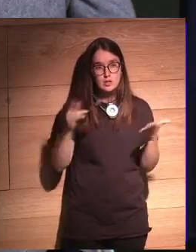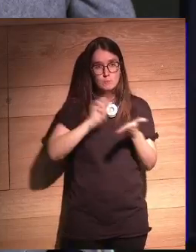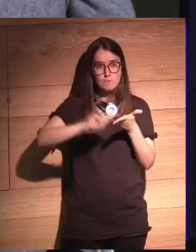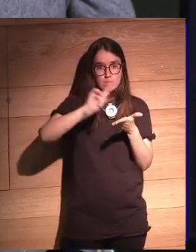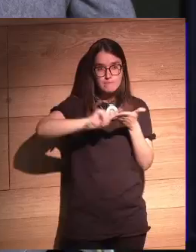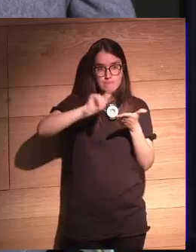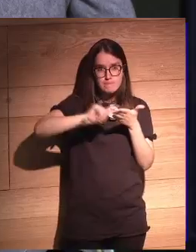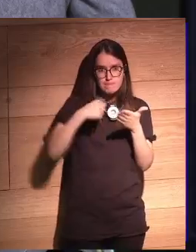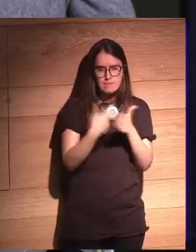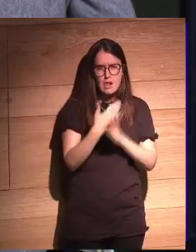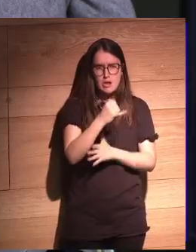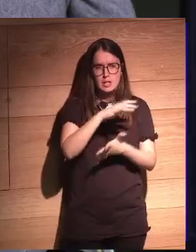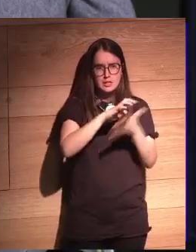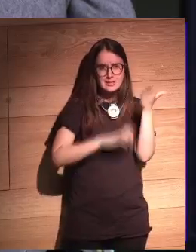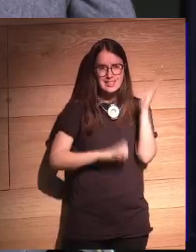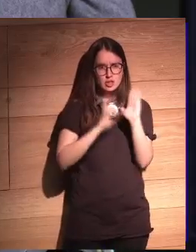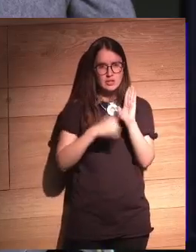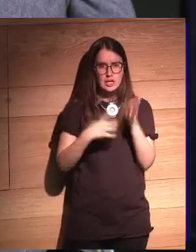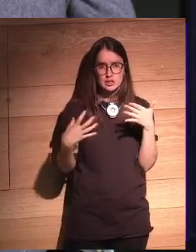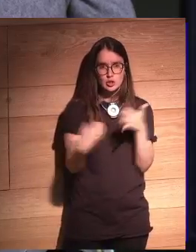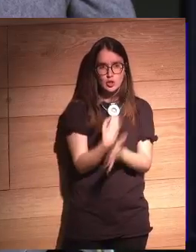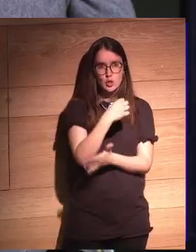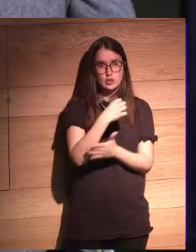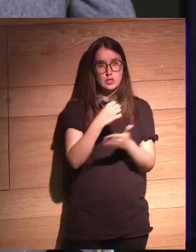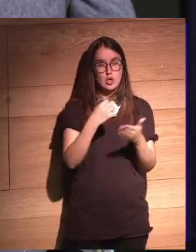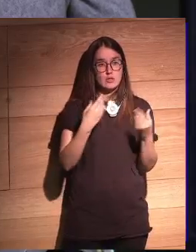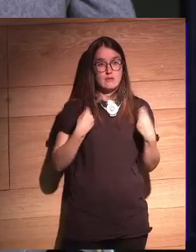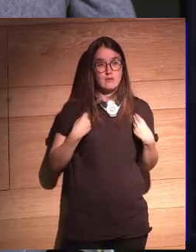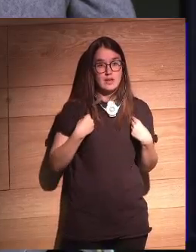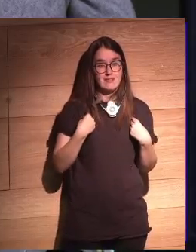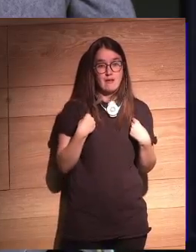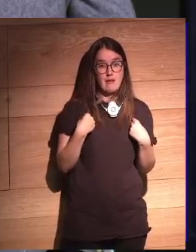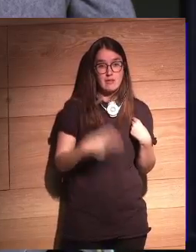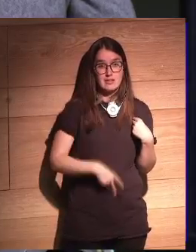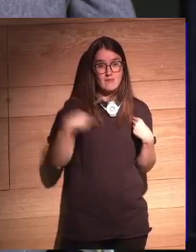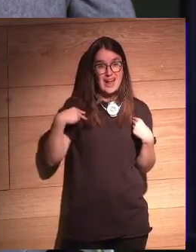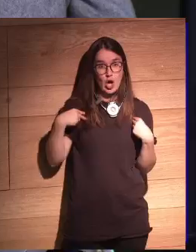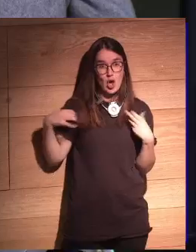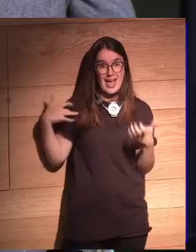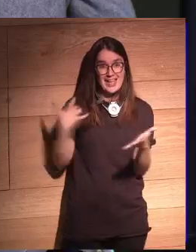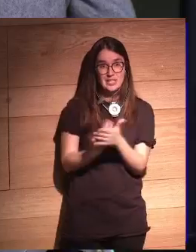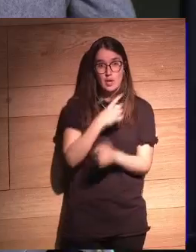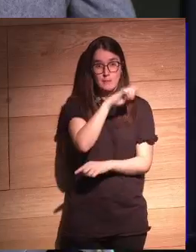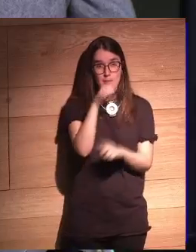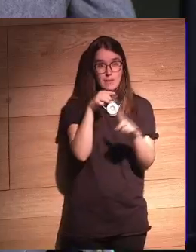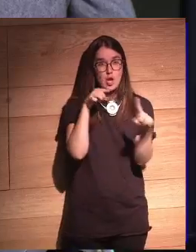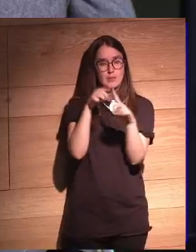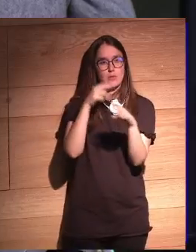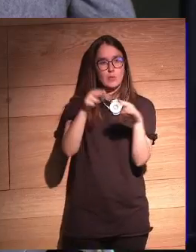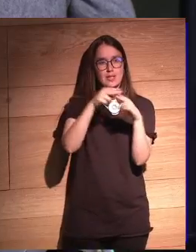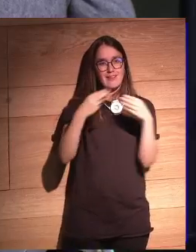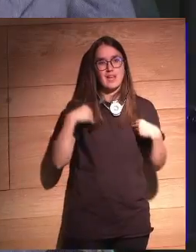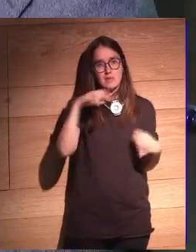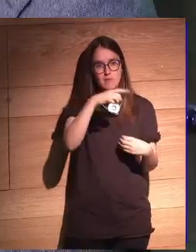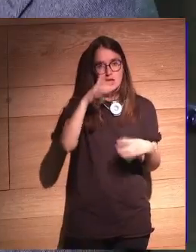And this is written down in all the legal texts, in all the housing plans from the Franco times up